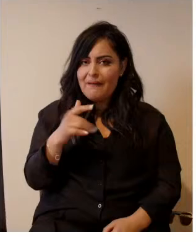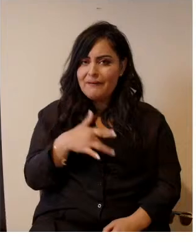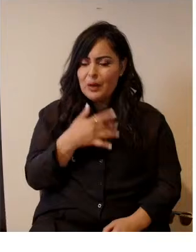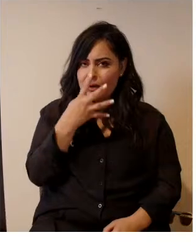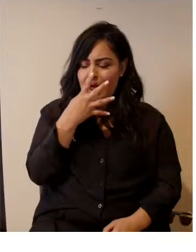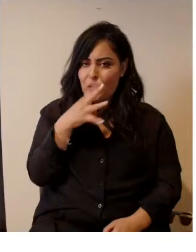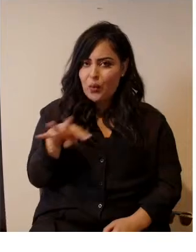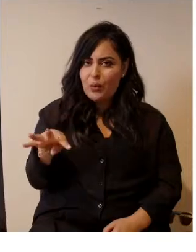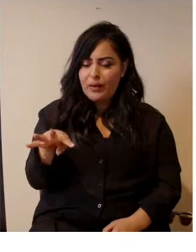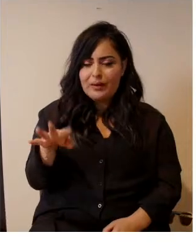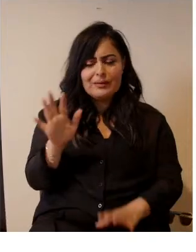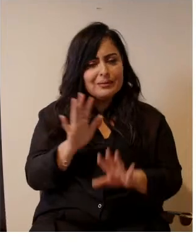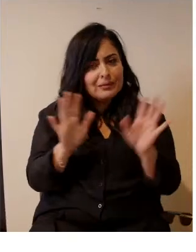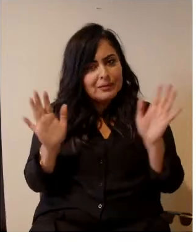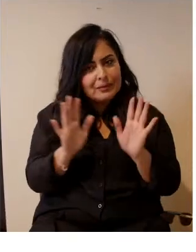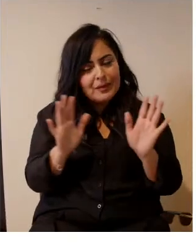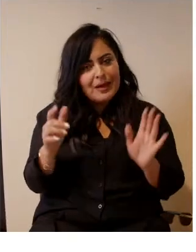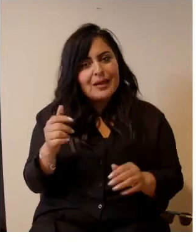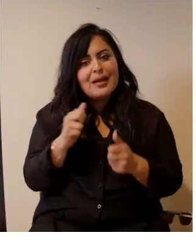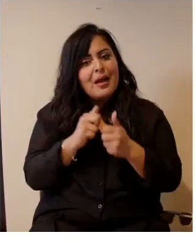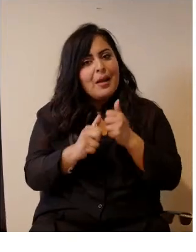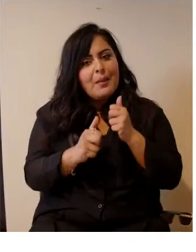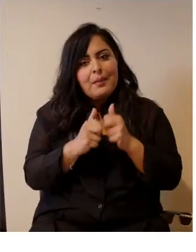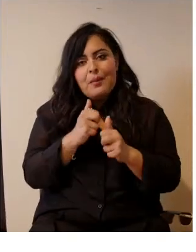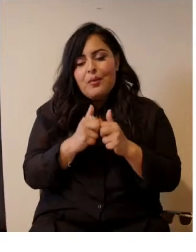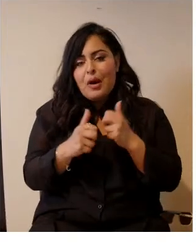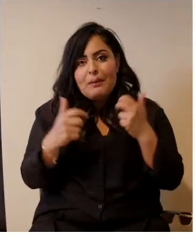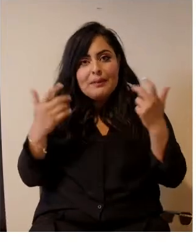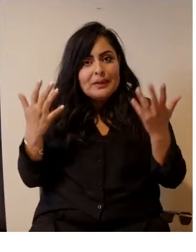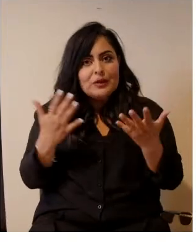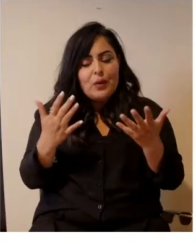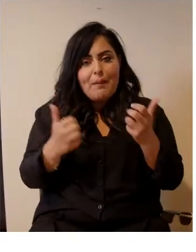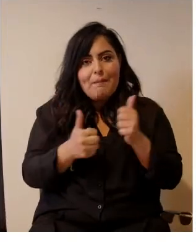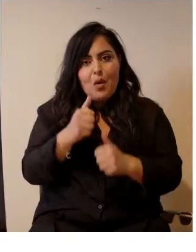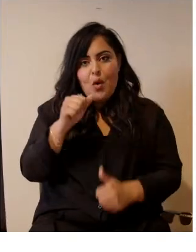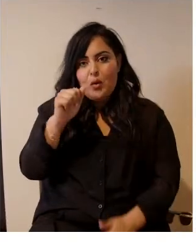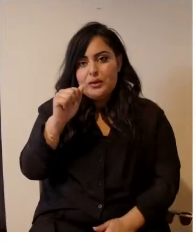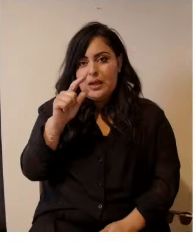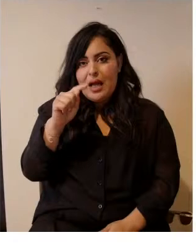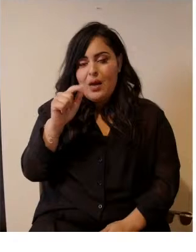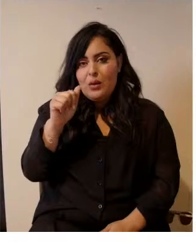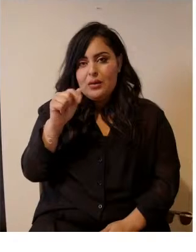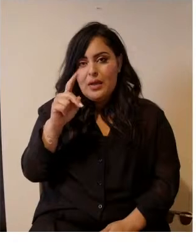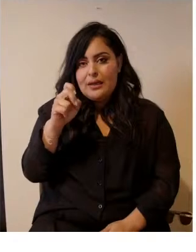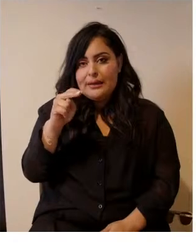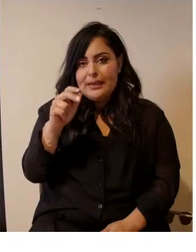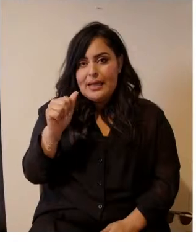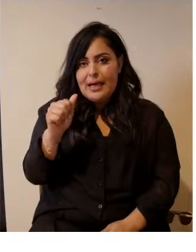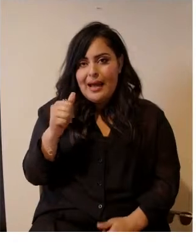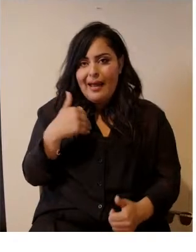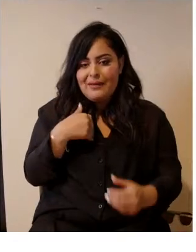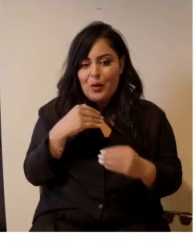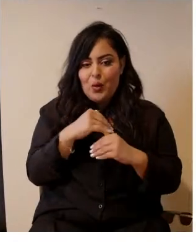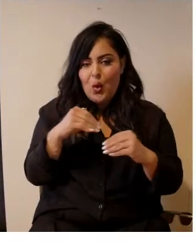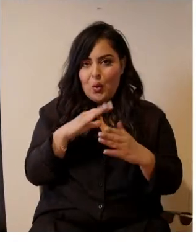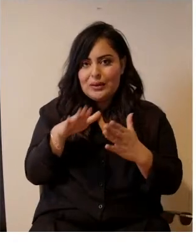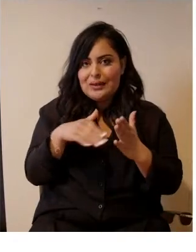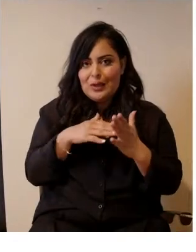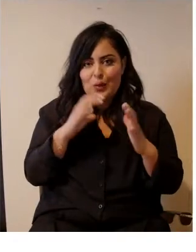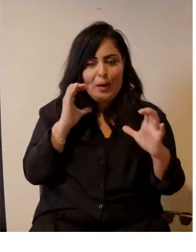is not the case. The problem we have in Altadena, as most Altadenans know, is there is no central